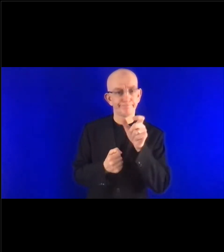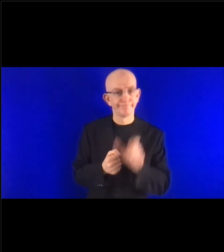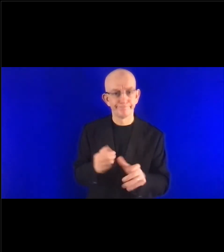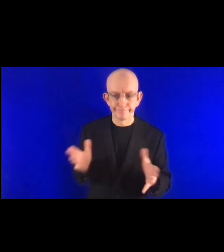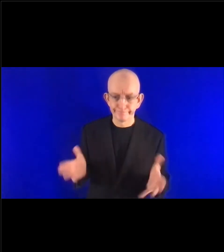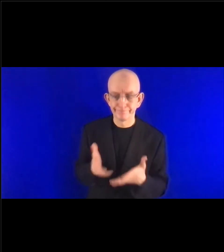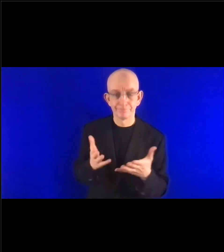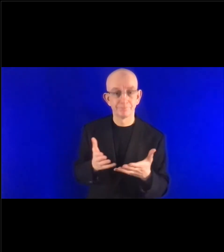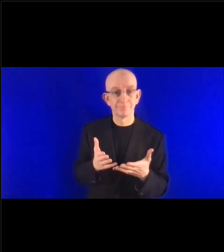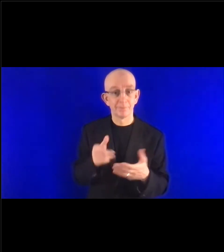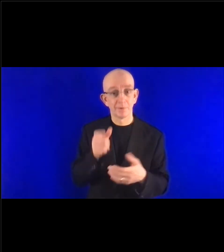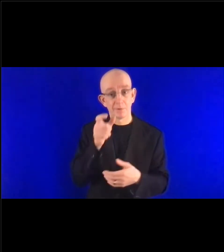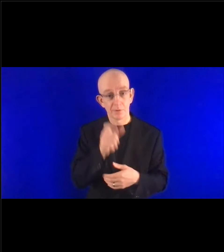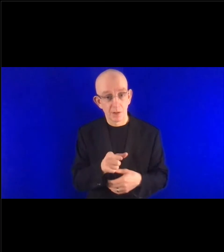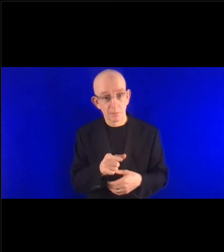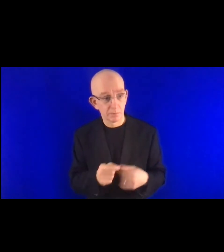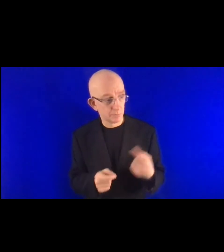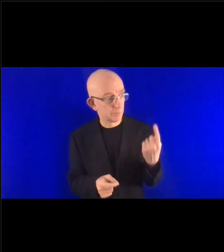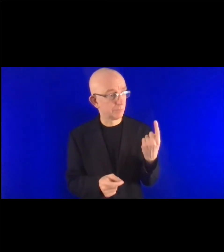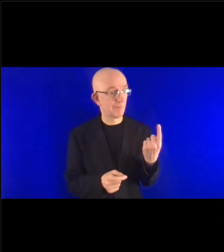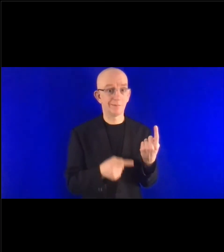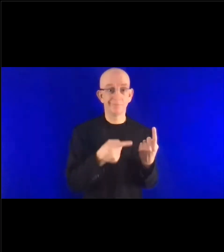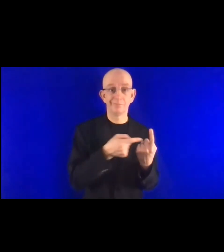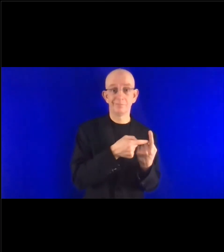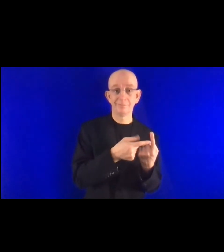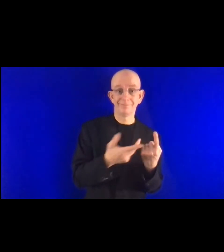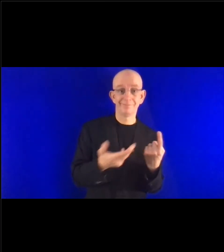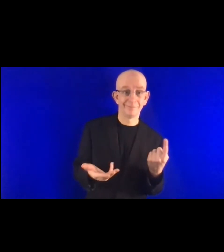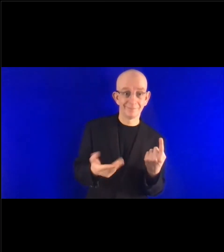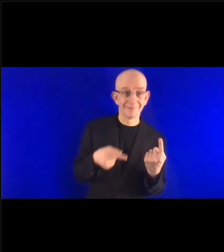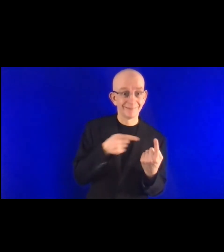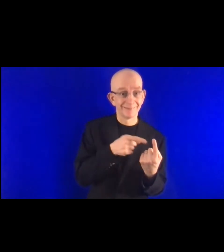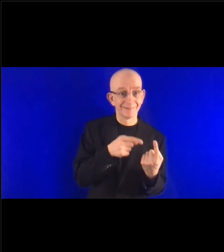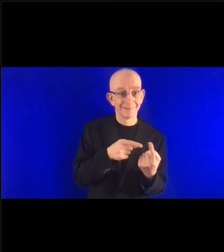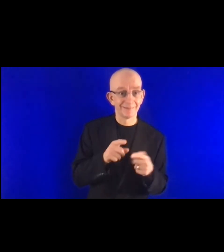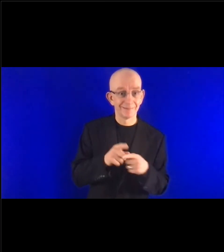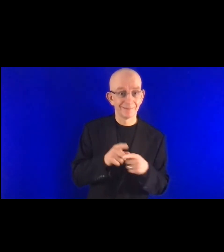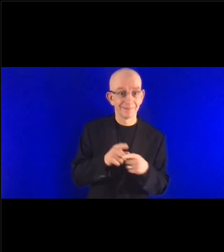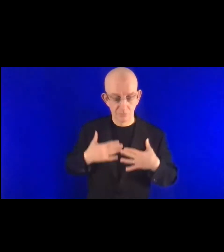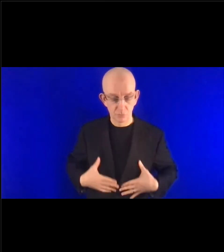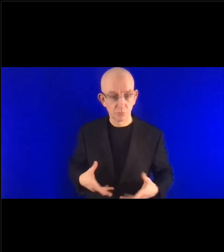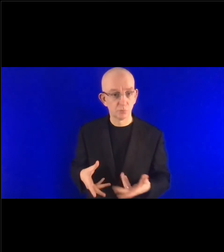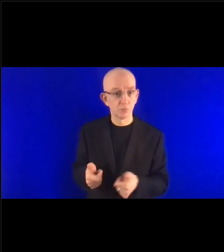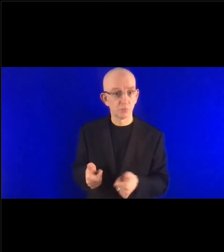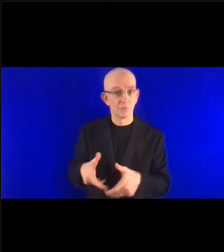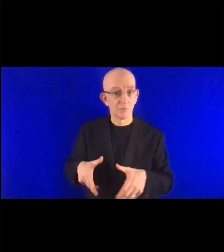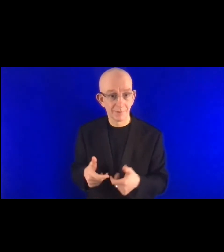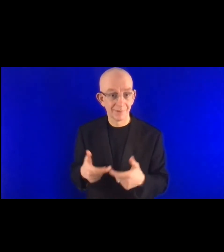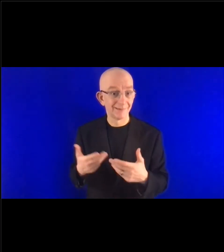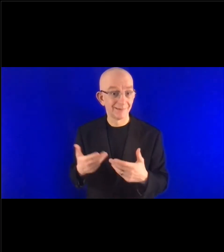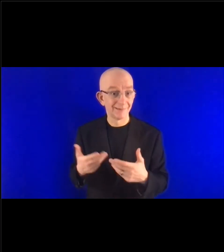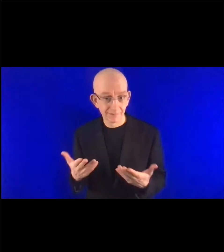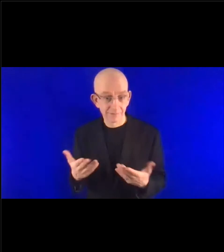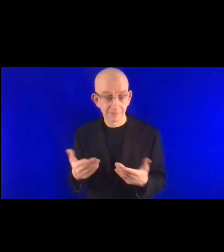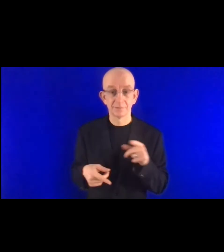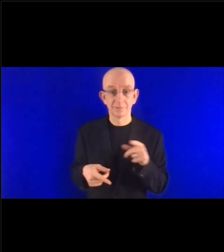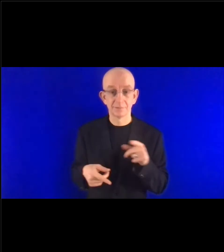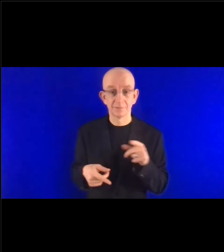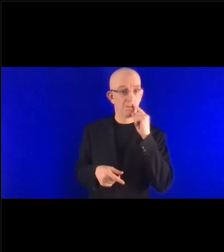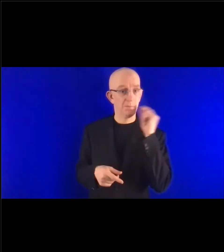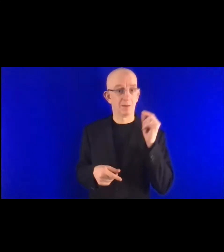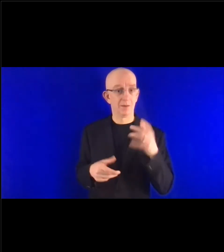physiotherapist. So post is one, and if a man physiotherapist comes,